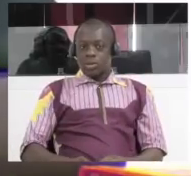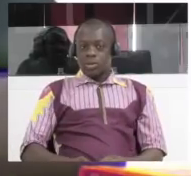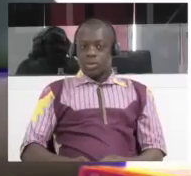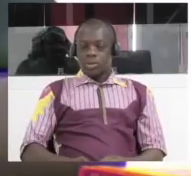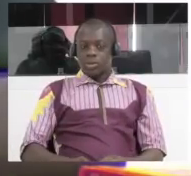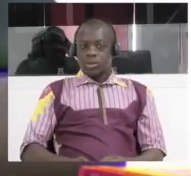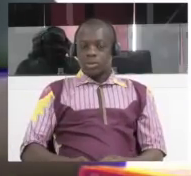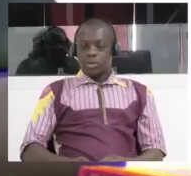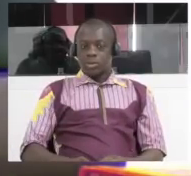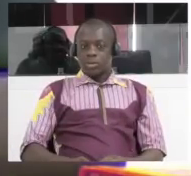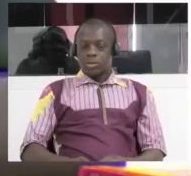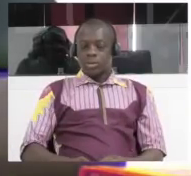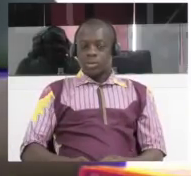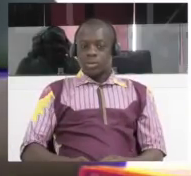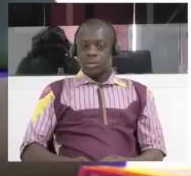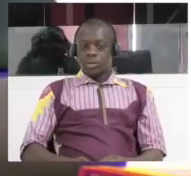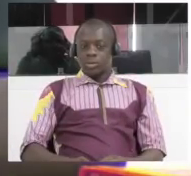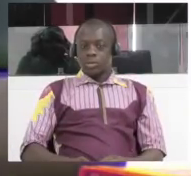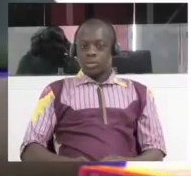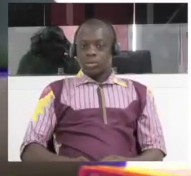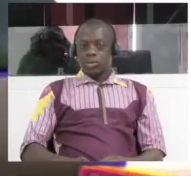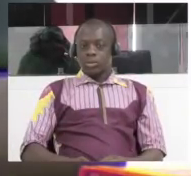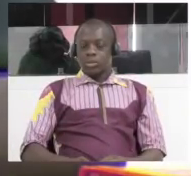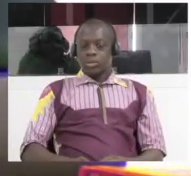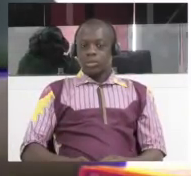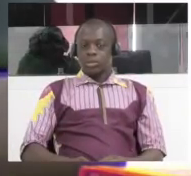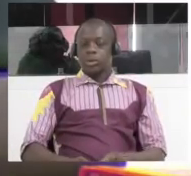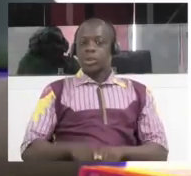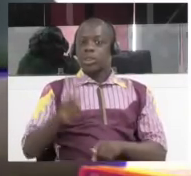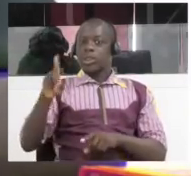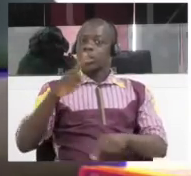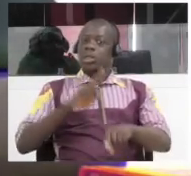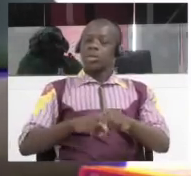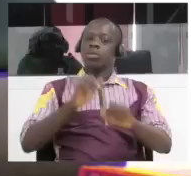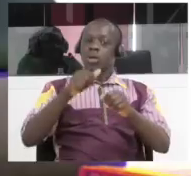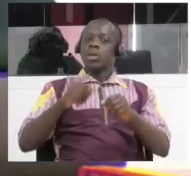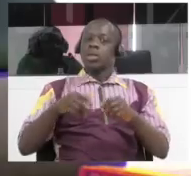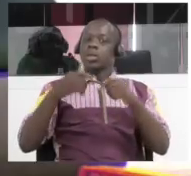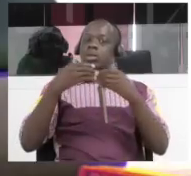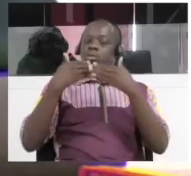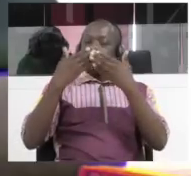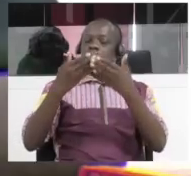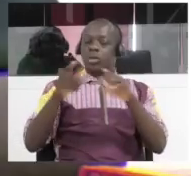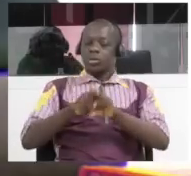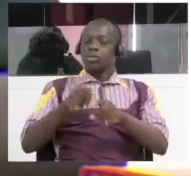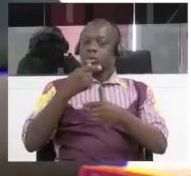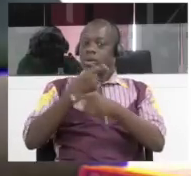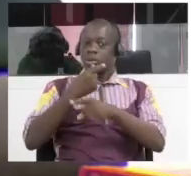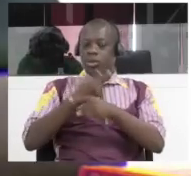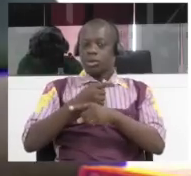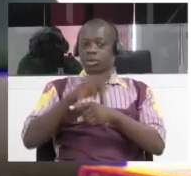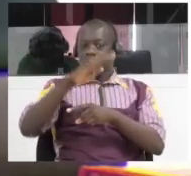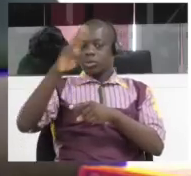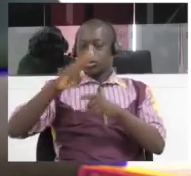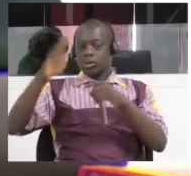At that time, I will also state that, you know, the Gambia National Army had